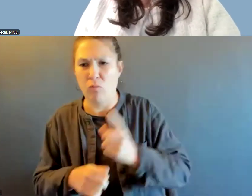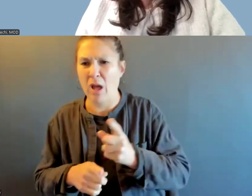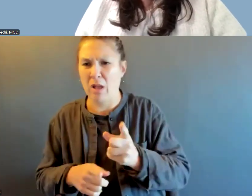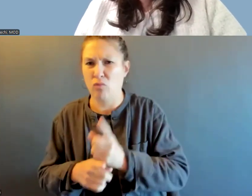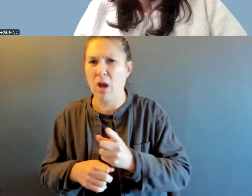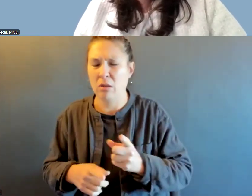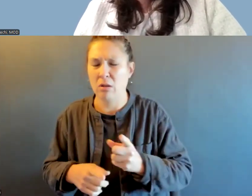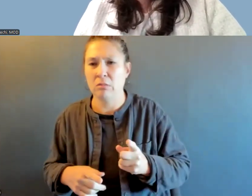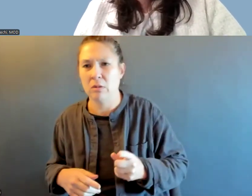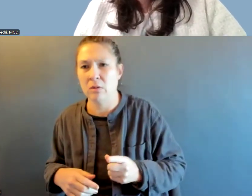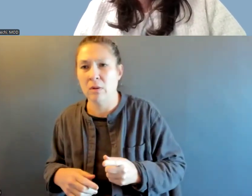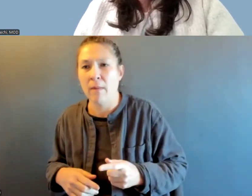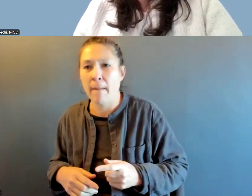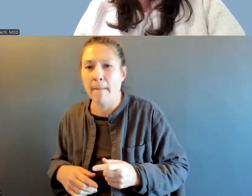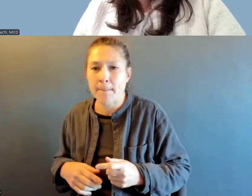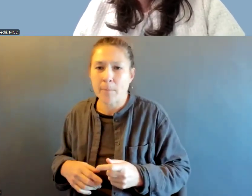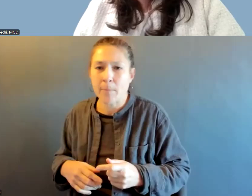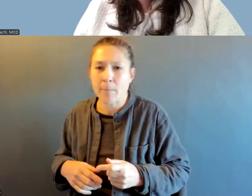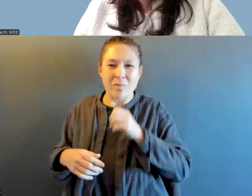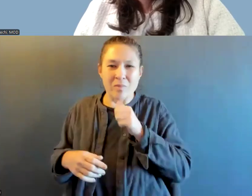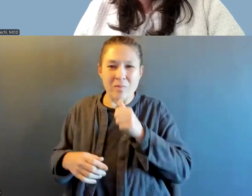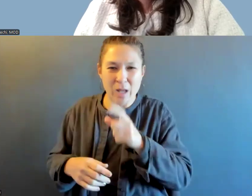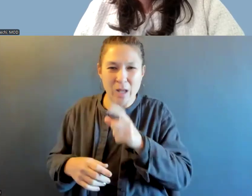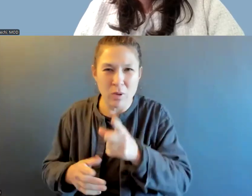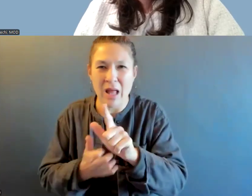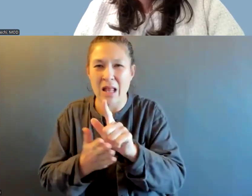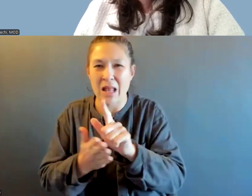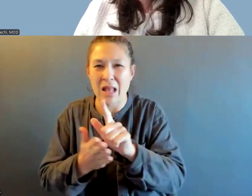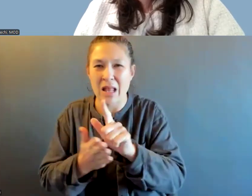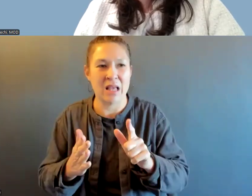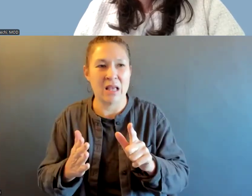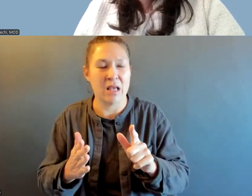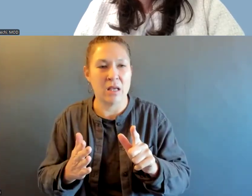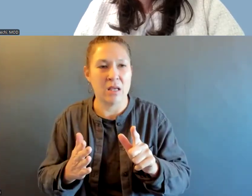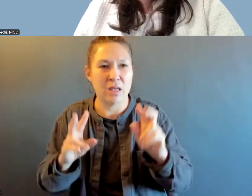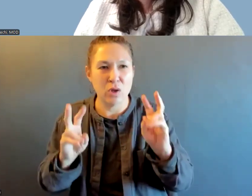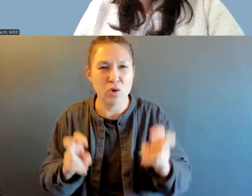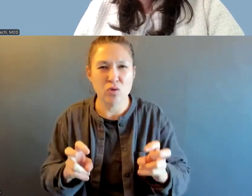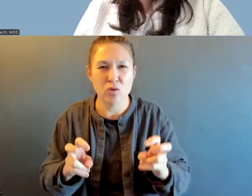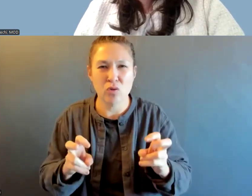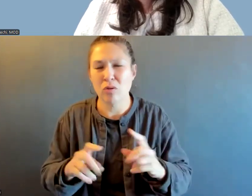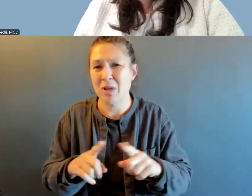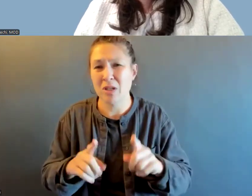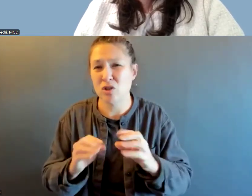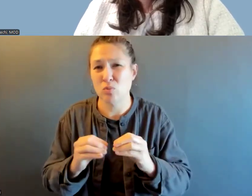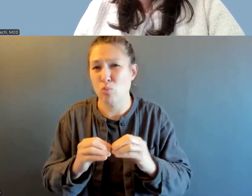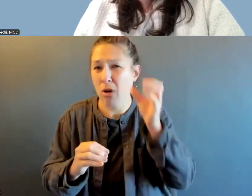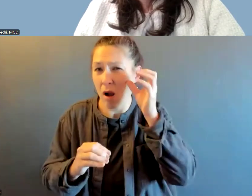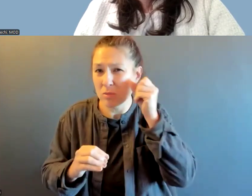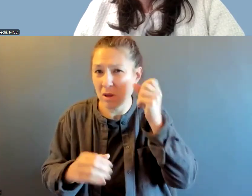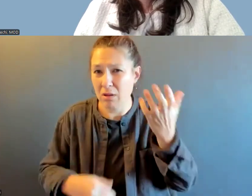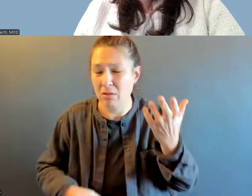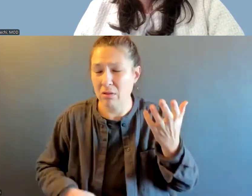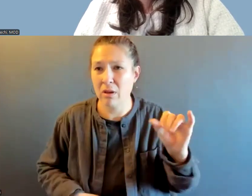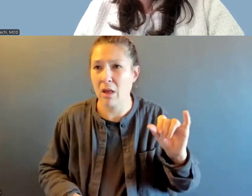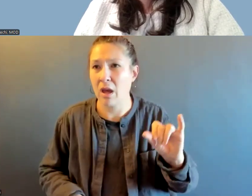This isn't a legal answer, but more a practical answer. But I think that